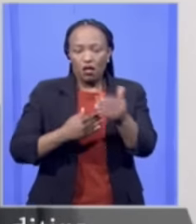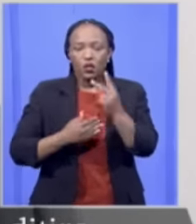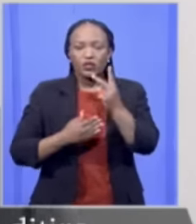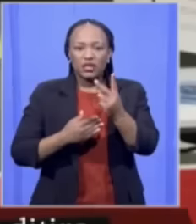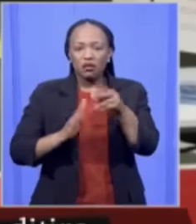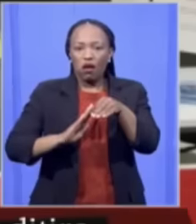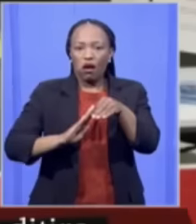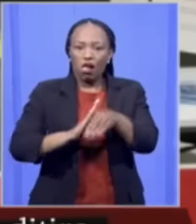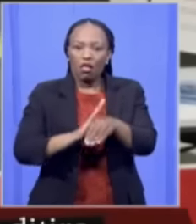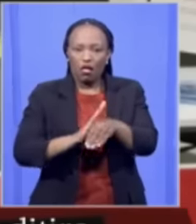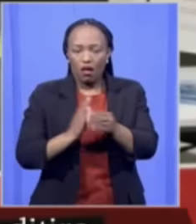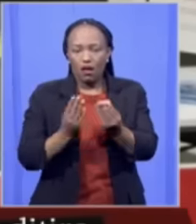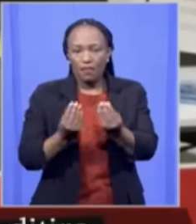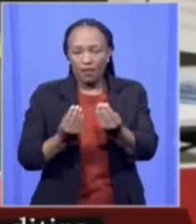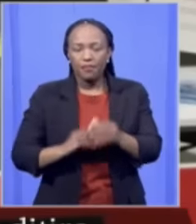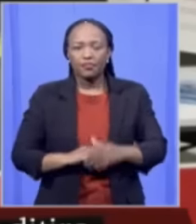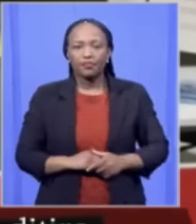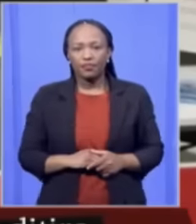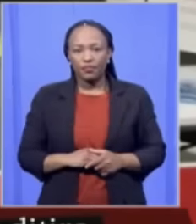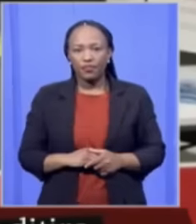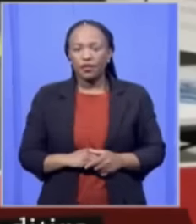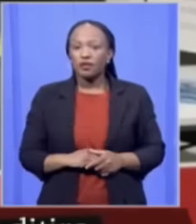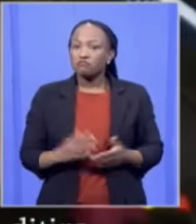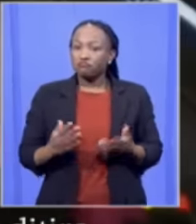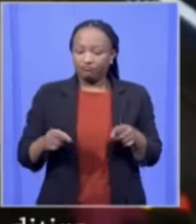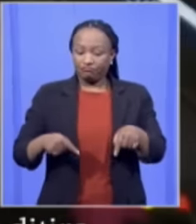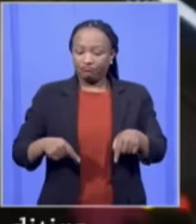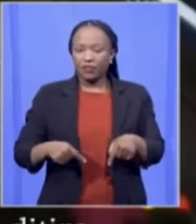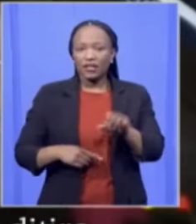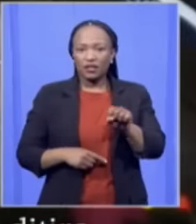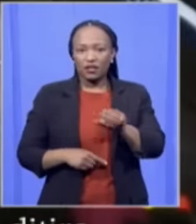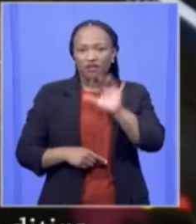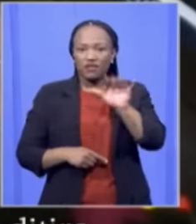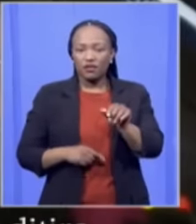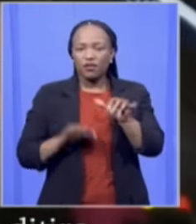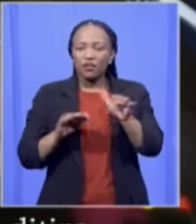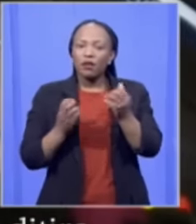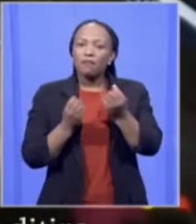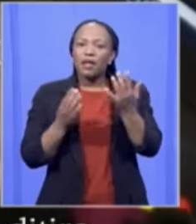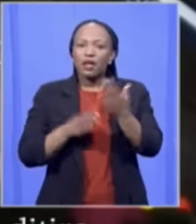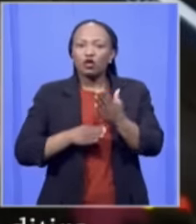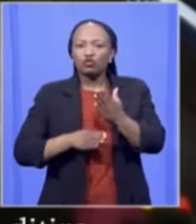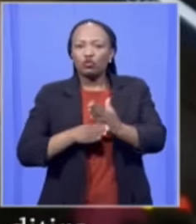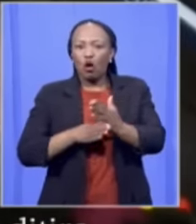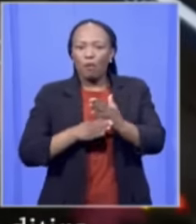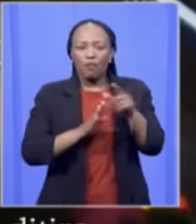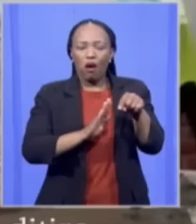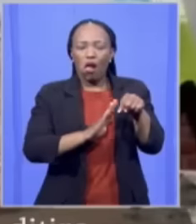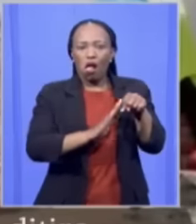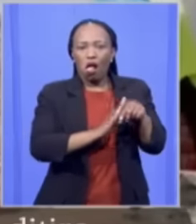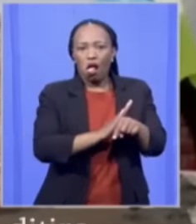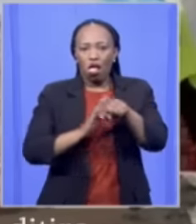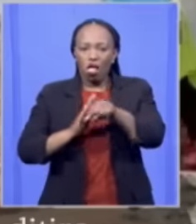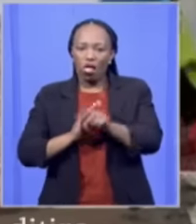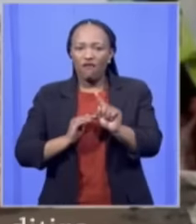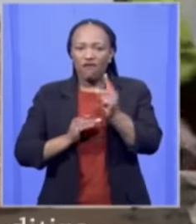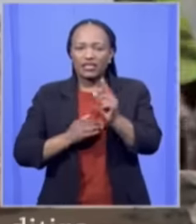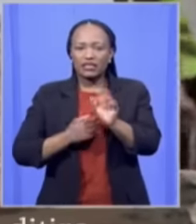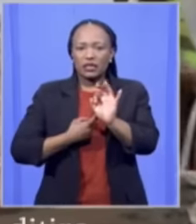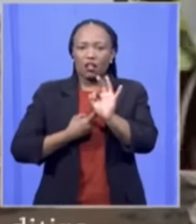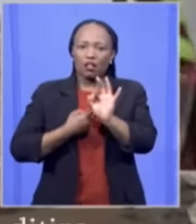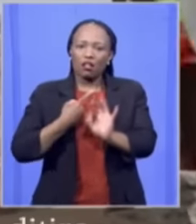trade numbers. Fa re boela mono gae, batho ba le bantsi ba latlhegetswe ke ditiro mo kotareng ya ntlha ya